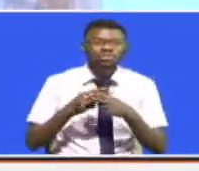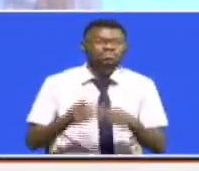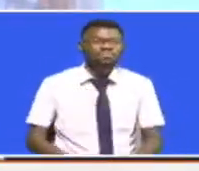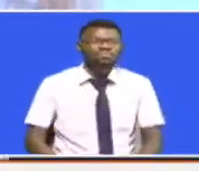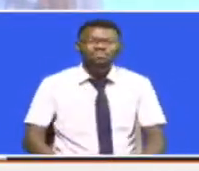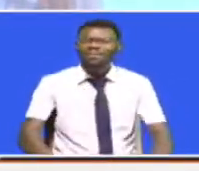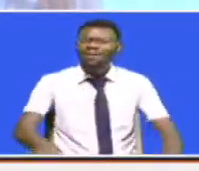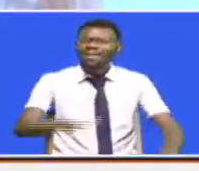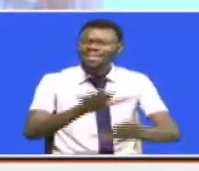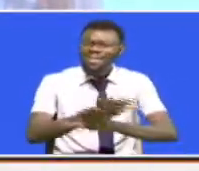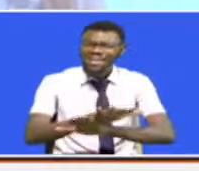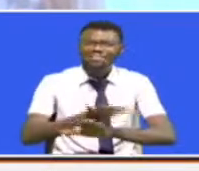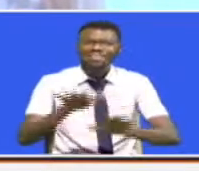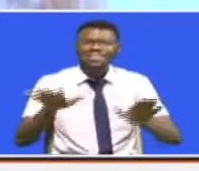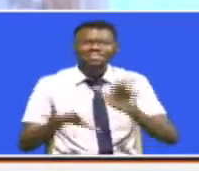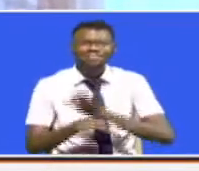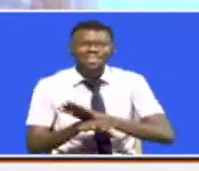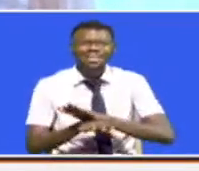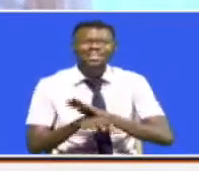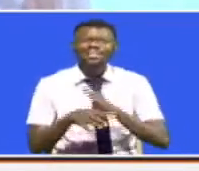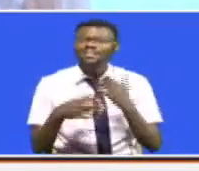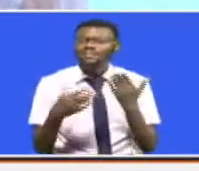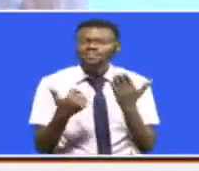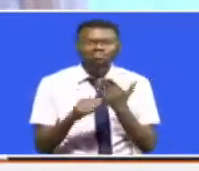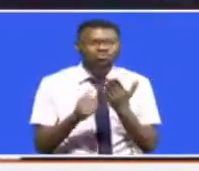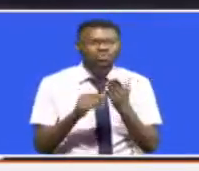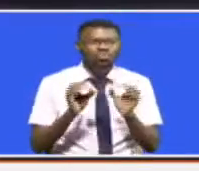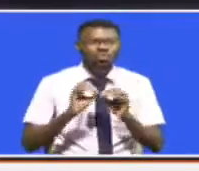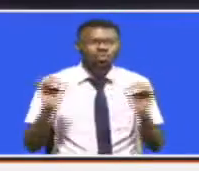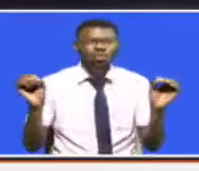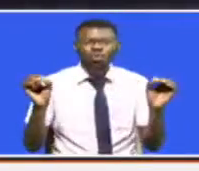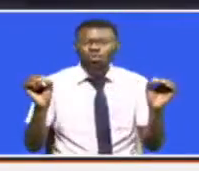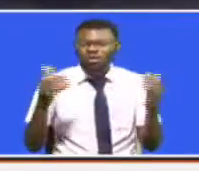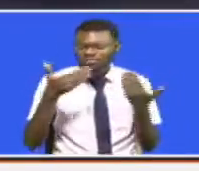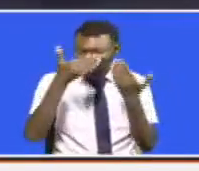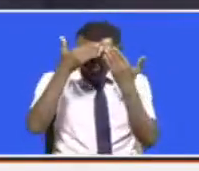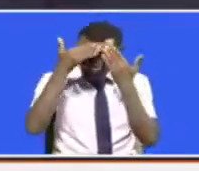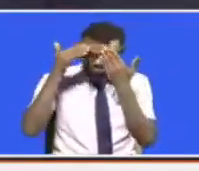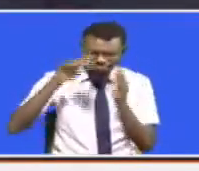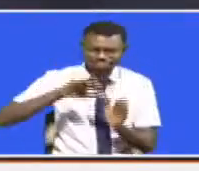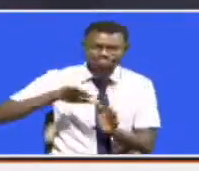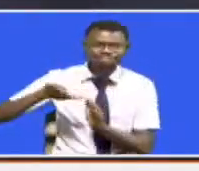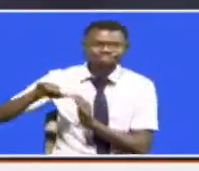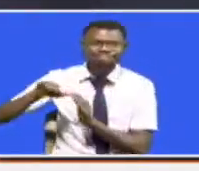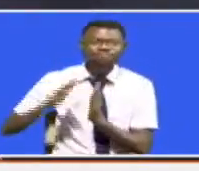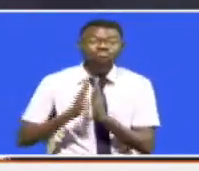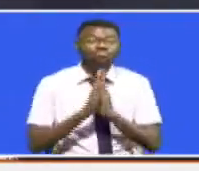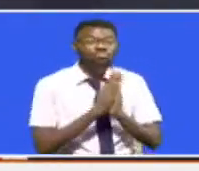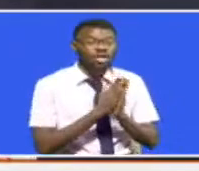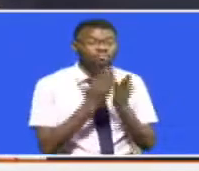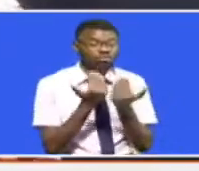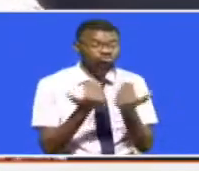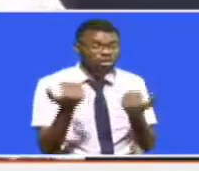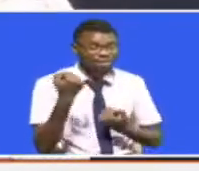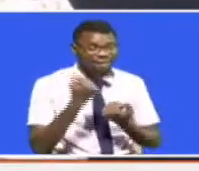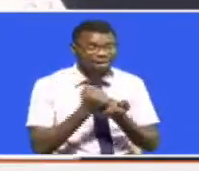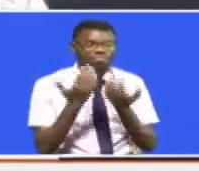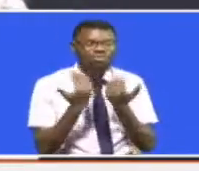yote ambayo tumekuwa nayo siku ya mtihani ikifika tuweke nyuma. We pray for our children, we support